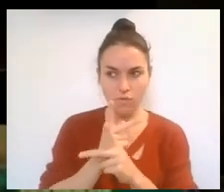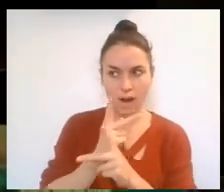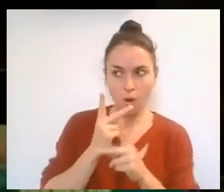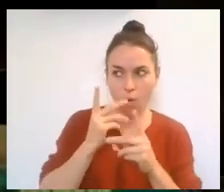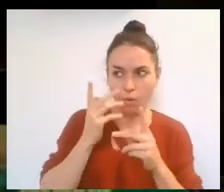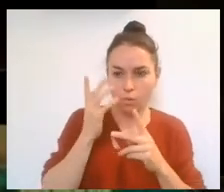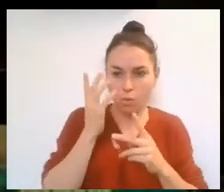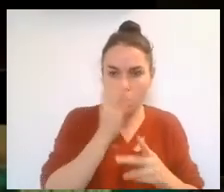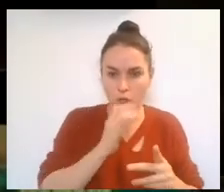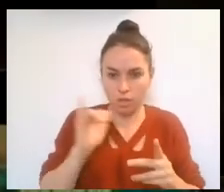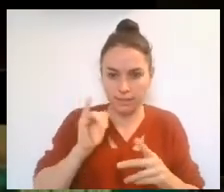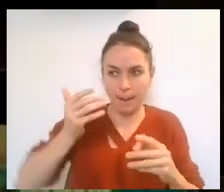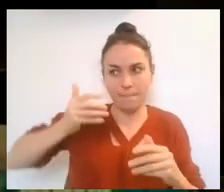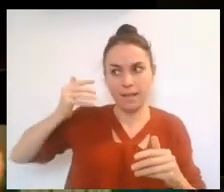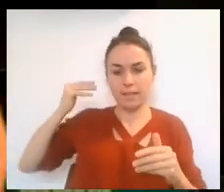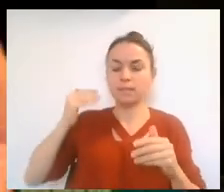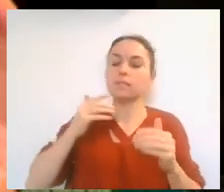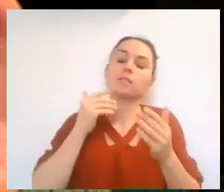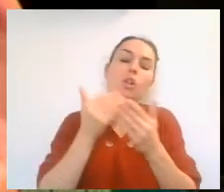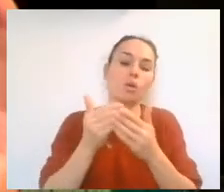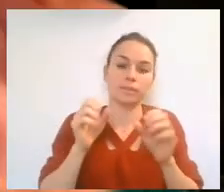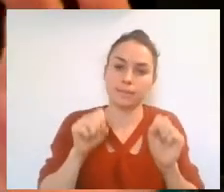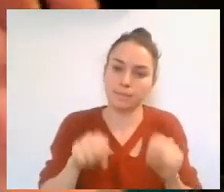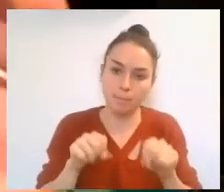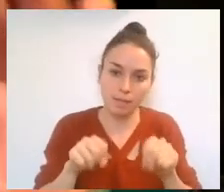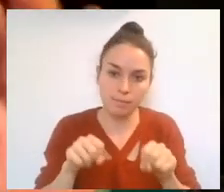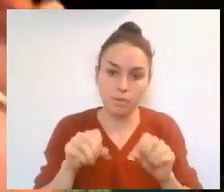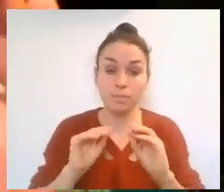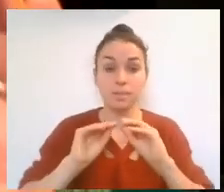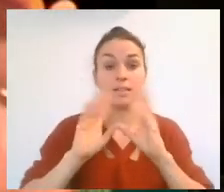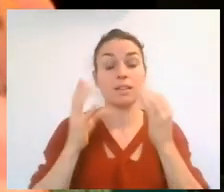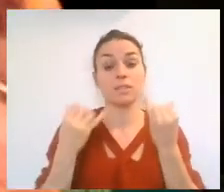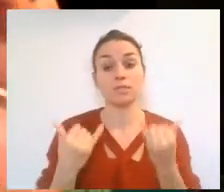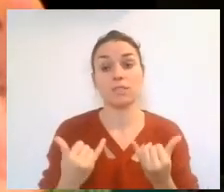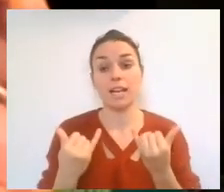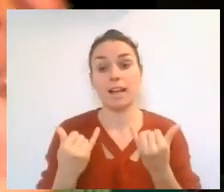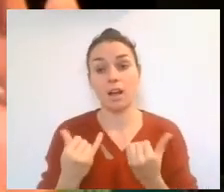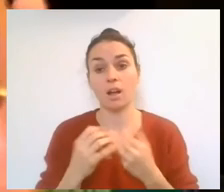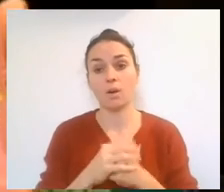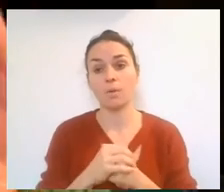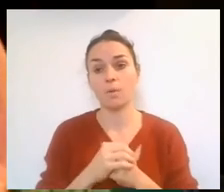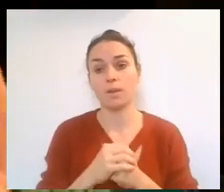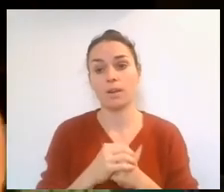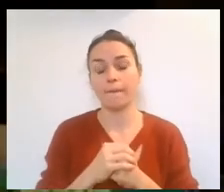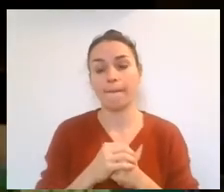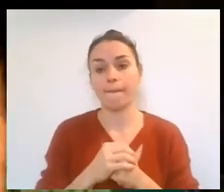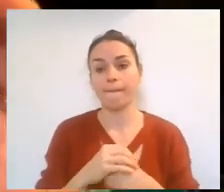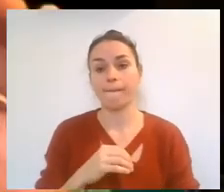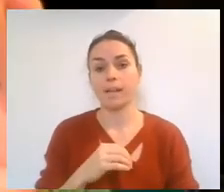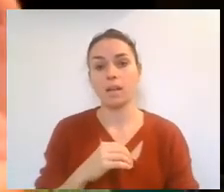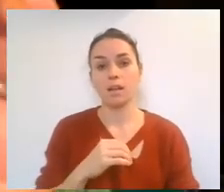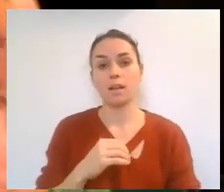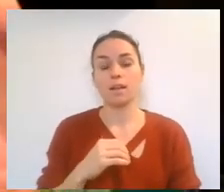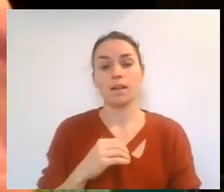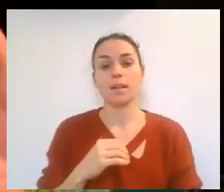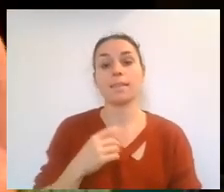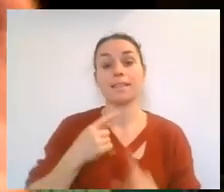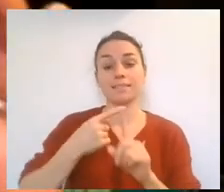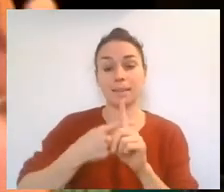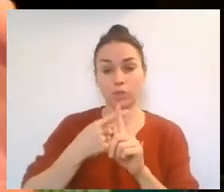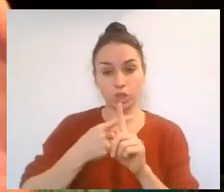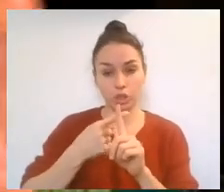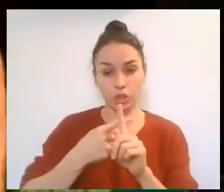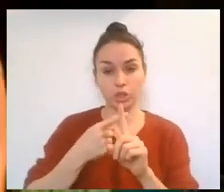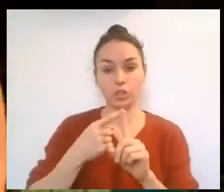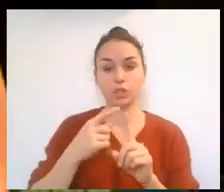as we can get, because of course at the moment of this inception, the temperatures and densities and